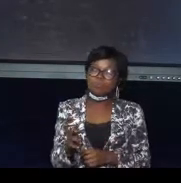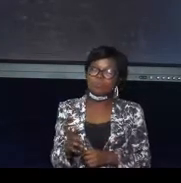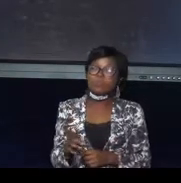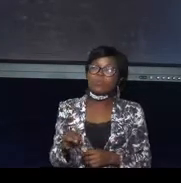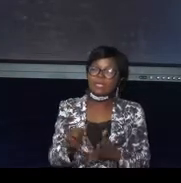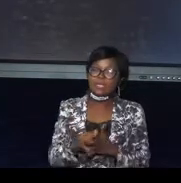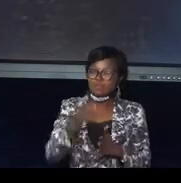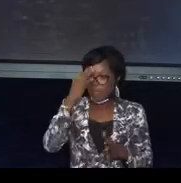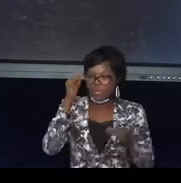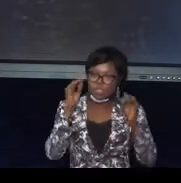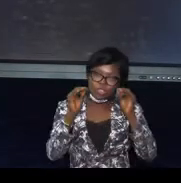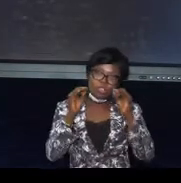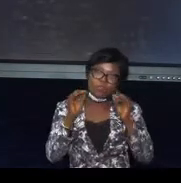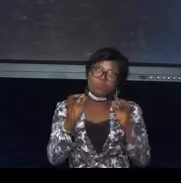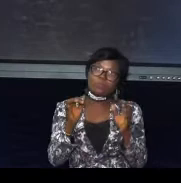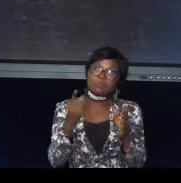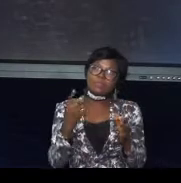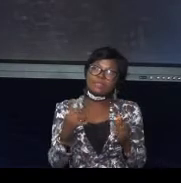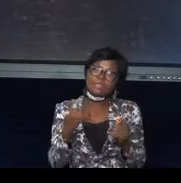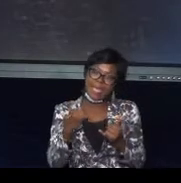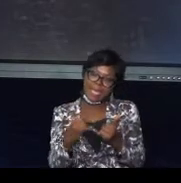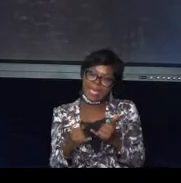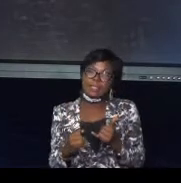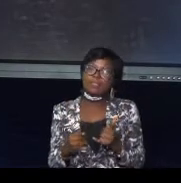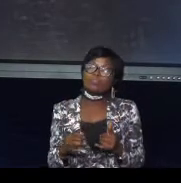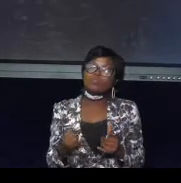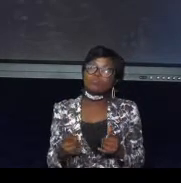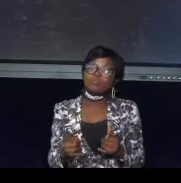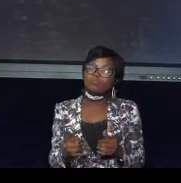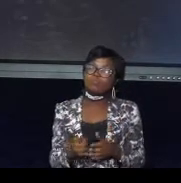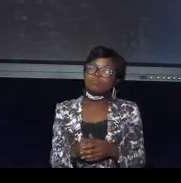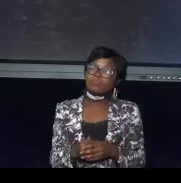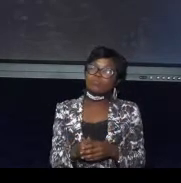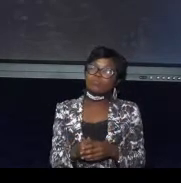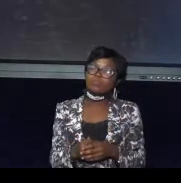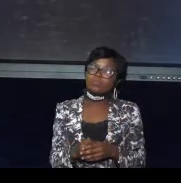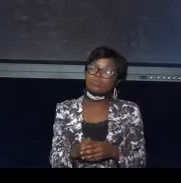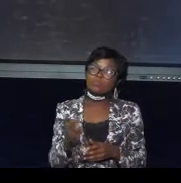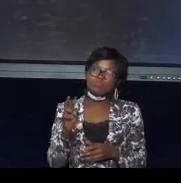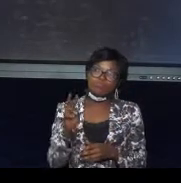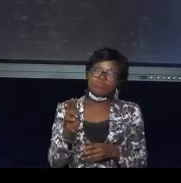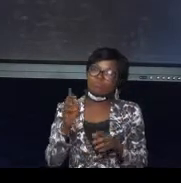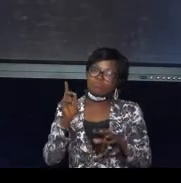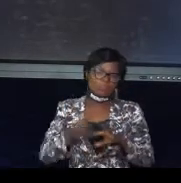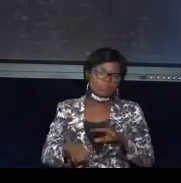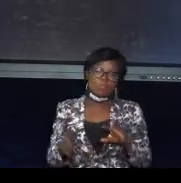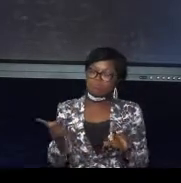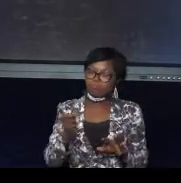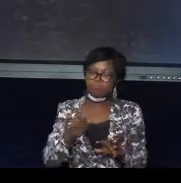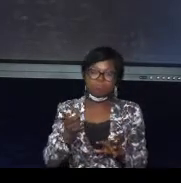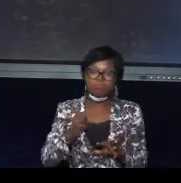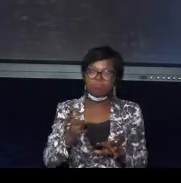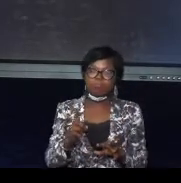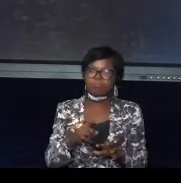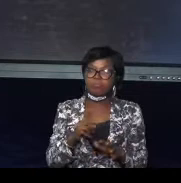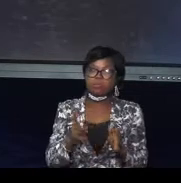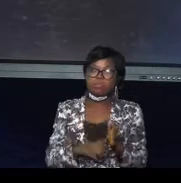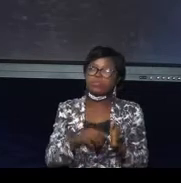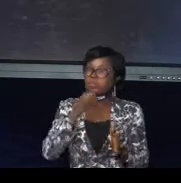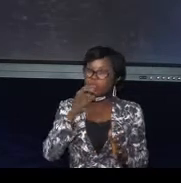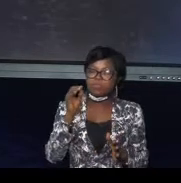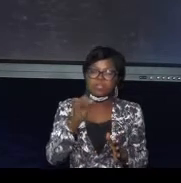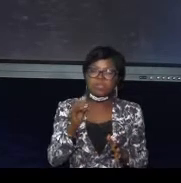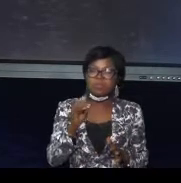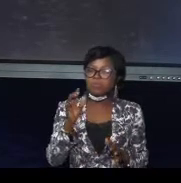why I taught you the divisibility rule for 2. You have to check the end to see if 2 can go. And 2 cannot go here because this is